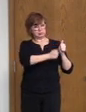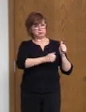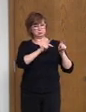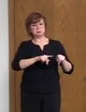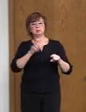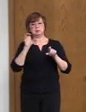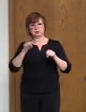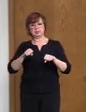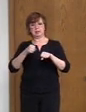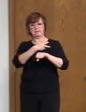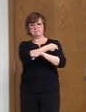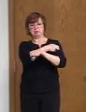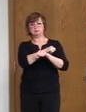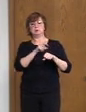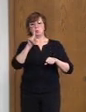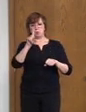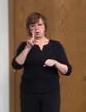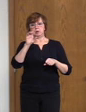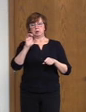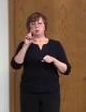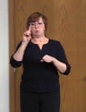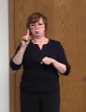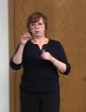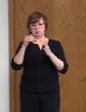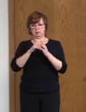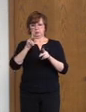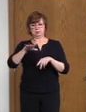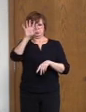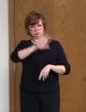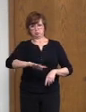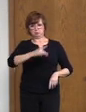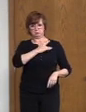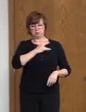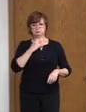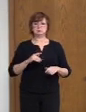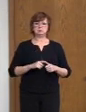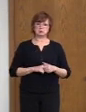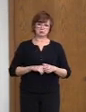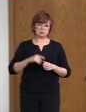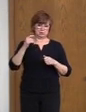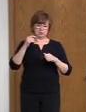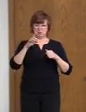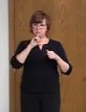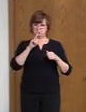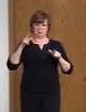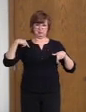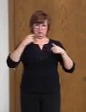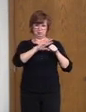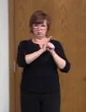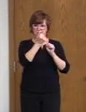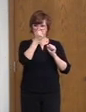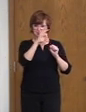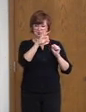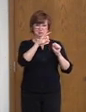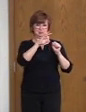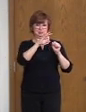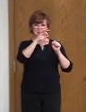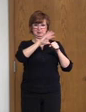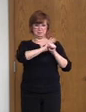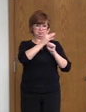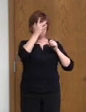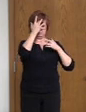As the Minister had said last week, vaccines are the finish line in this very long fight against the COVID-19